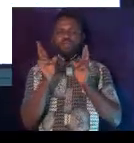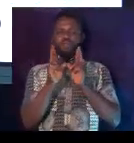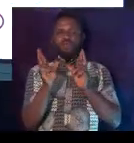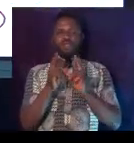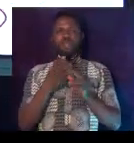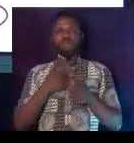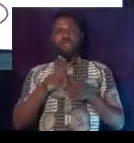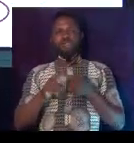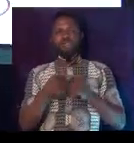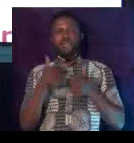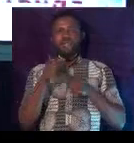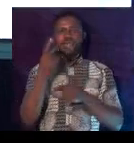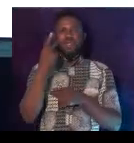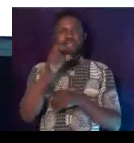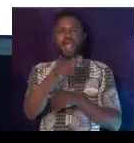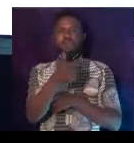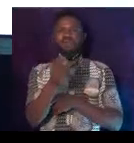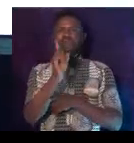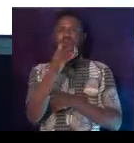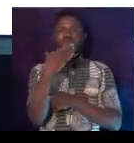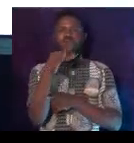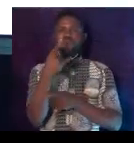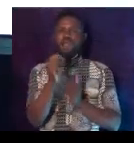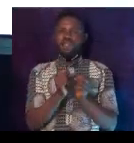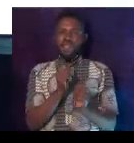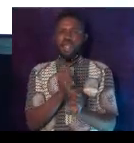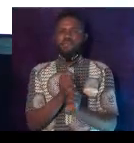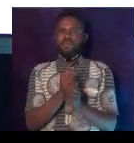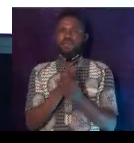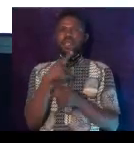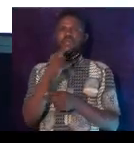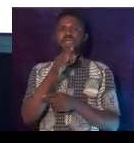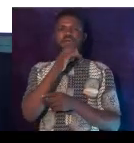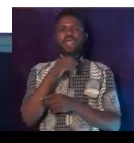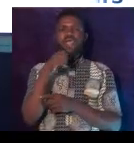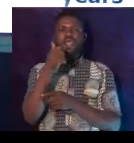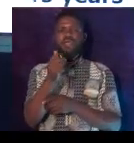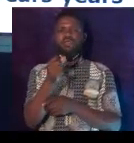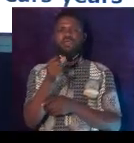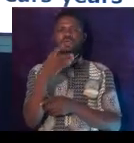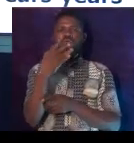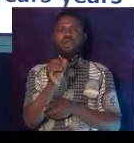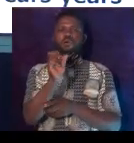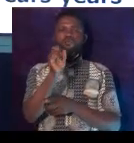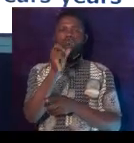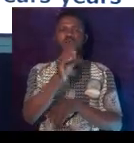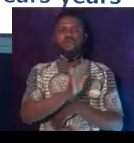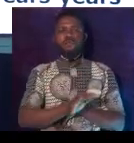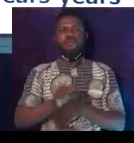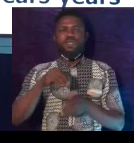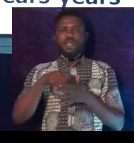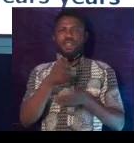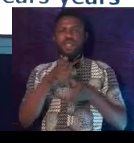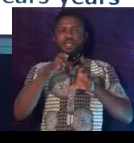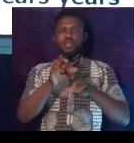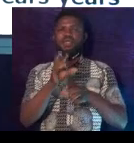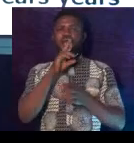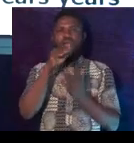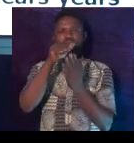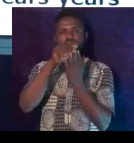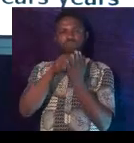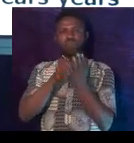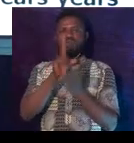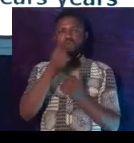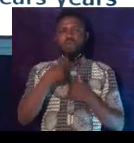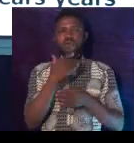have the range, my friend. Let's take a look at another one of this type. The ages of 12 pupils in a class